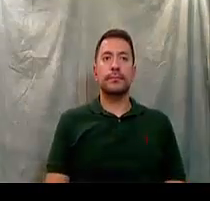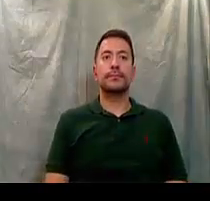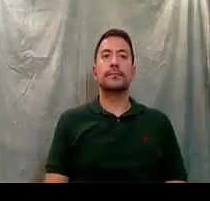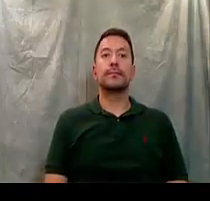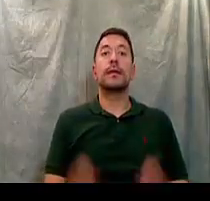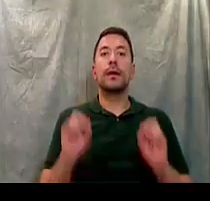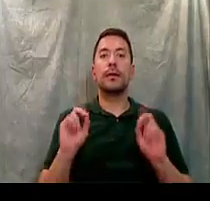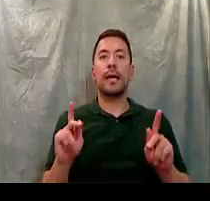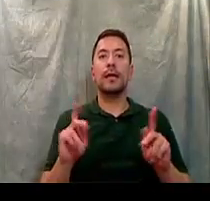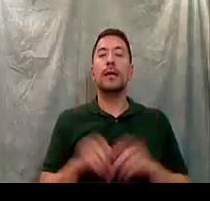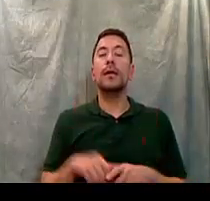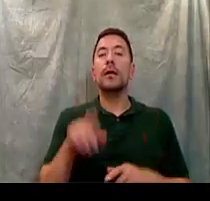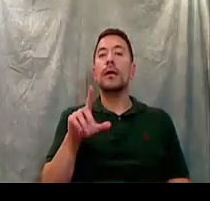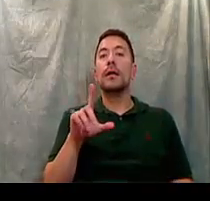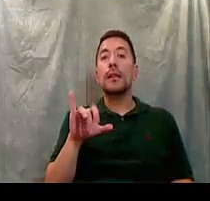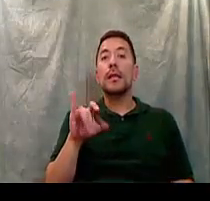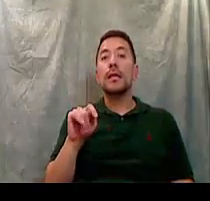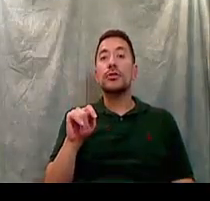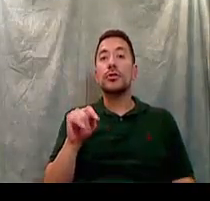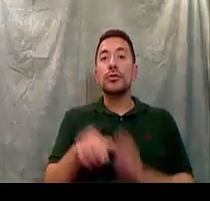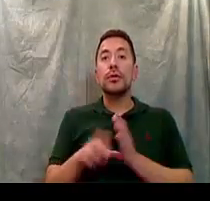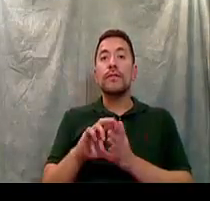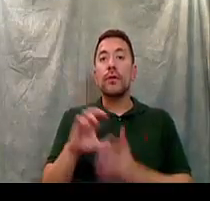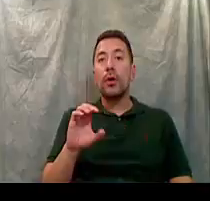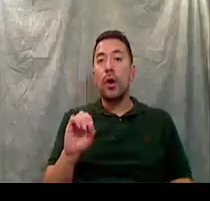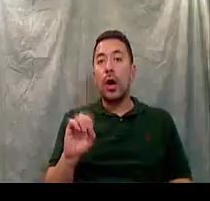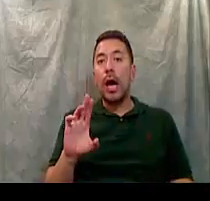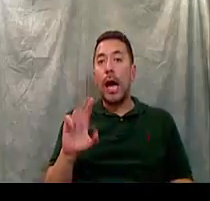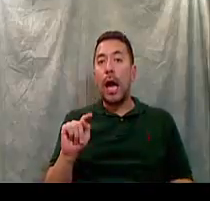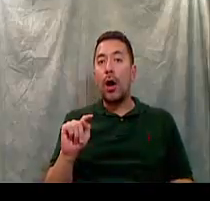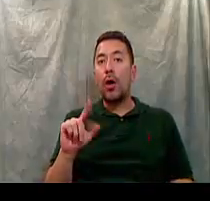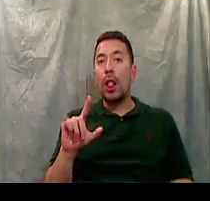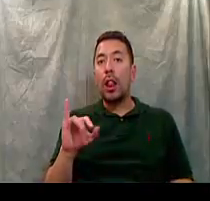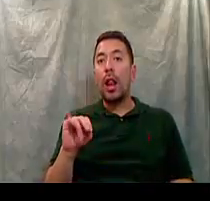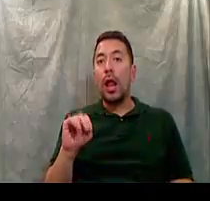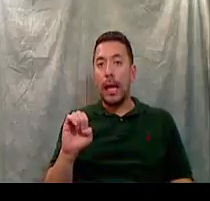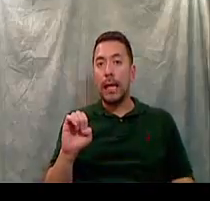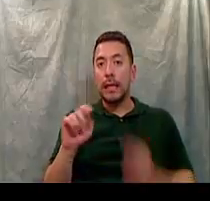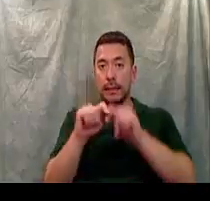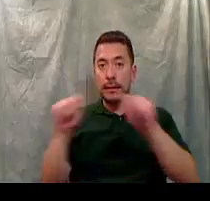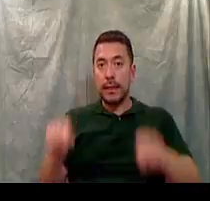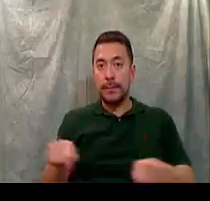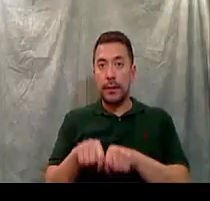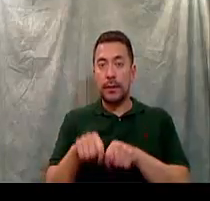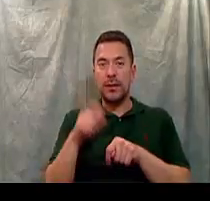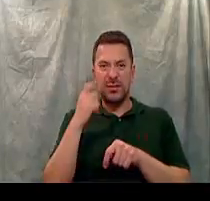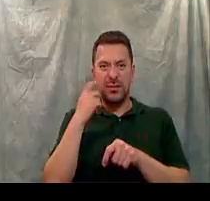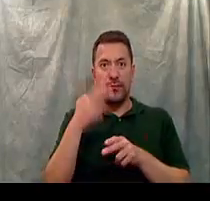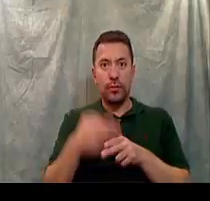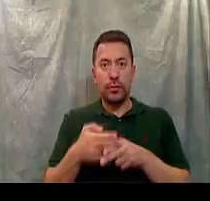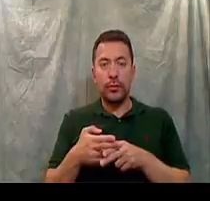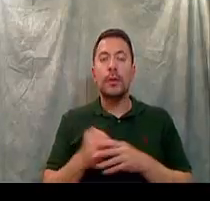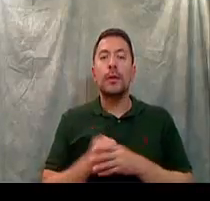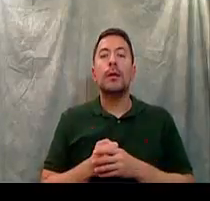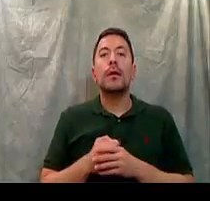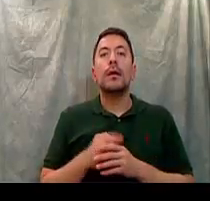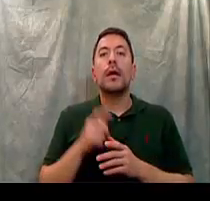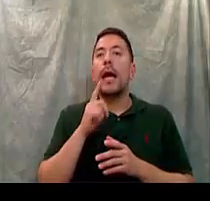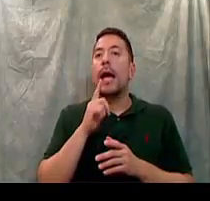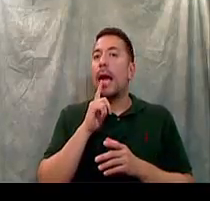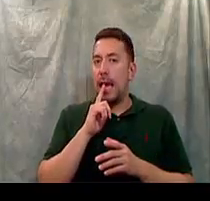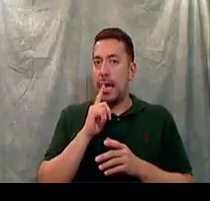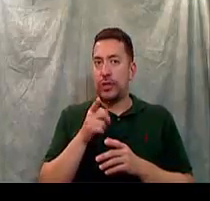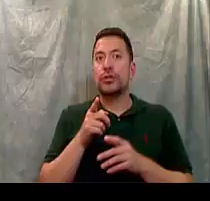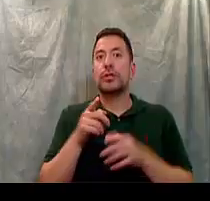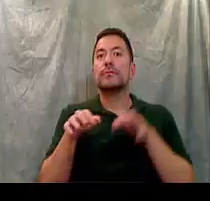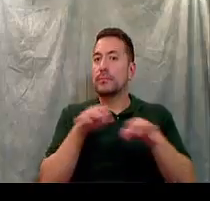Okay, so the literature review outline template that I was referring to, that actually um, fleshes out